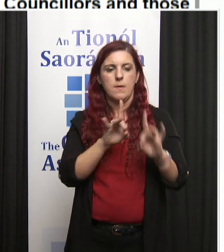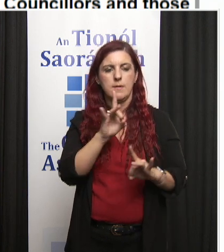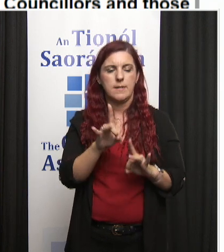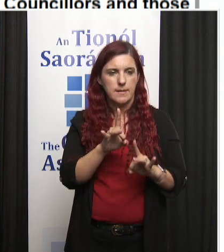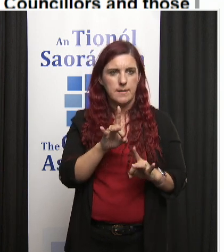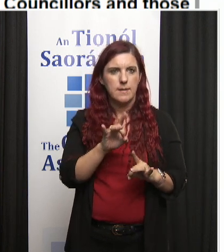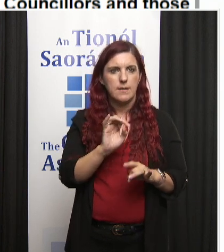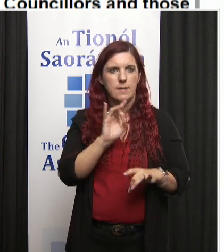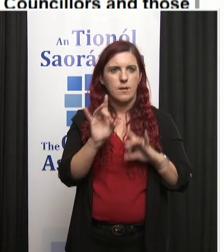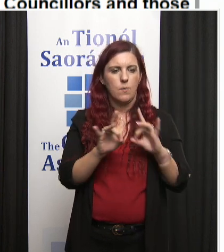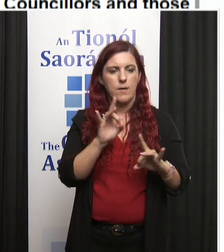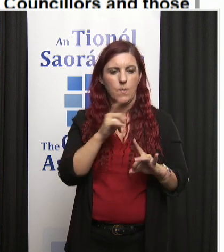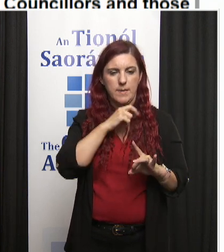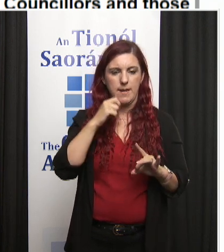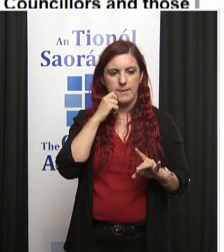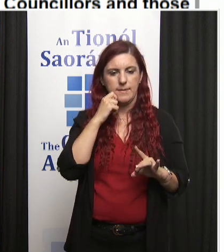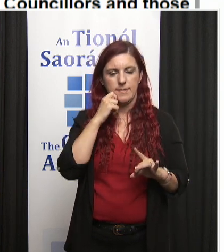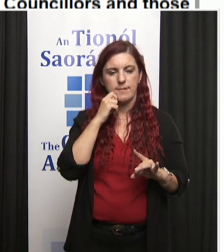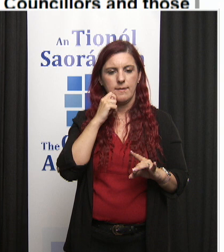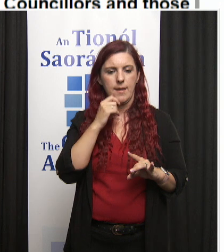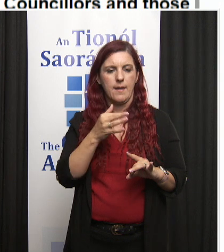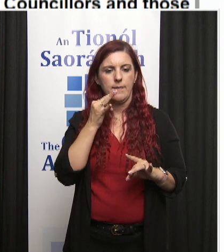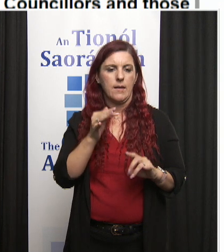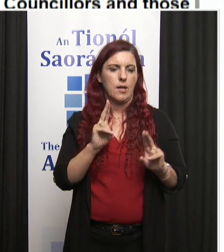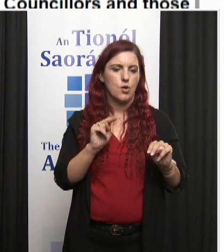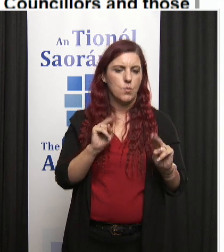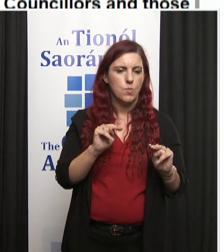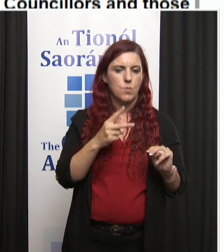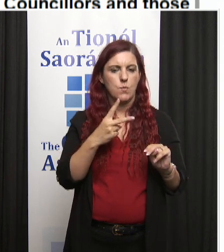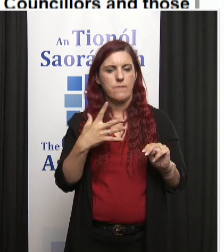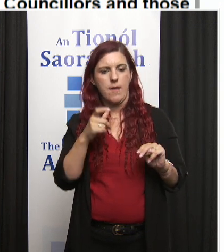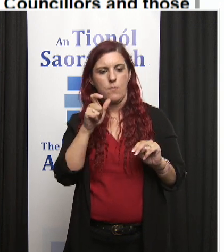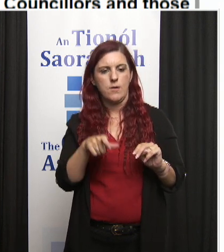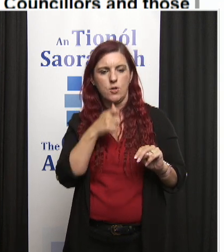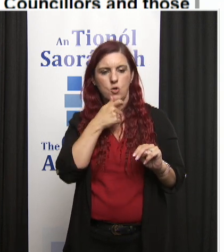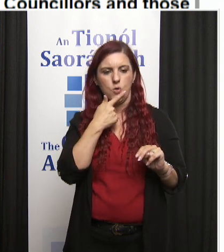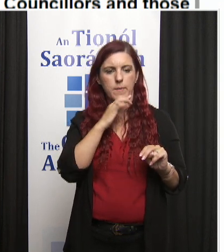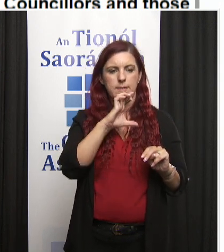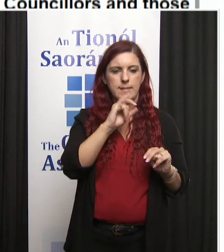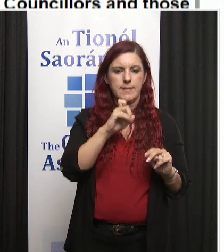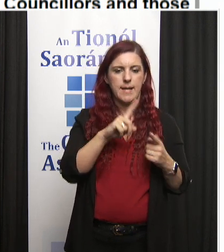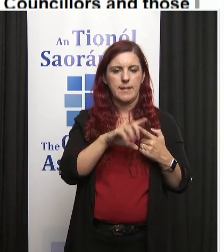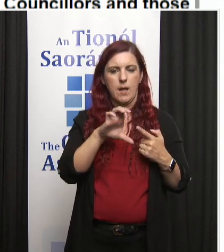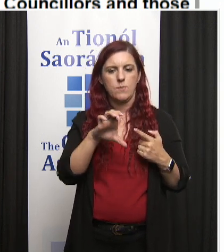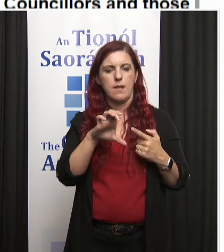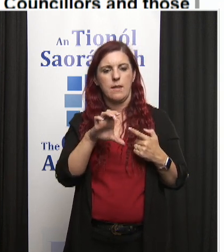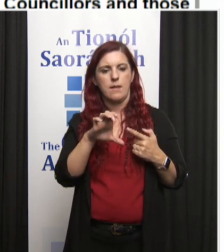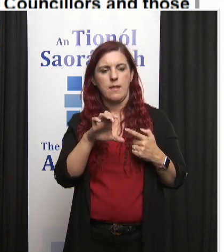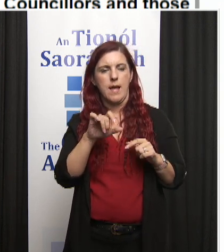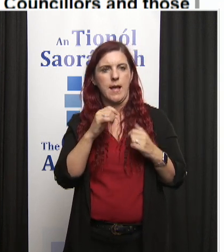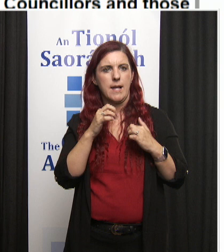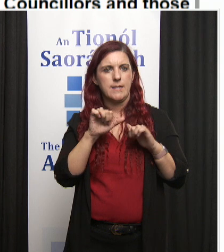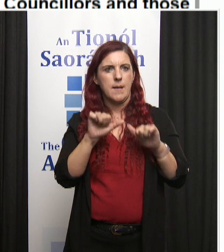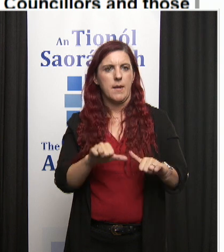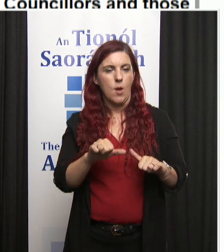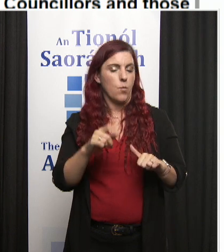are predicated upon having that new Dublin City and County Assembly. We disagree with those, or